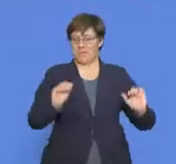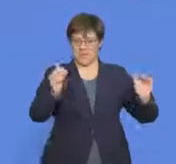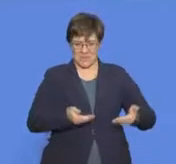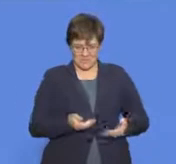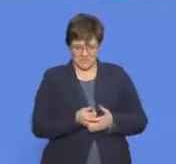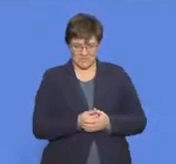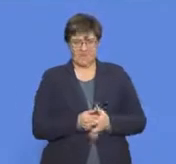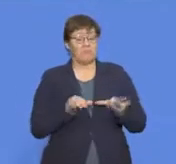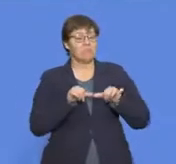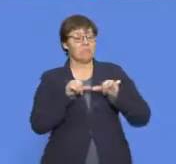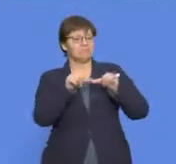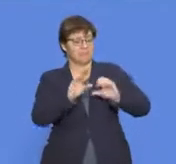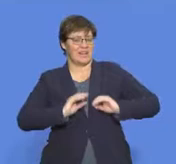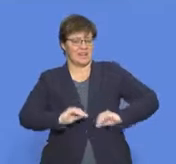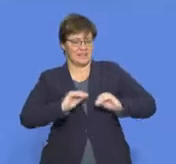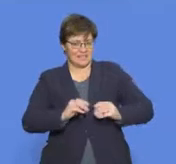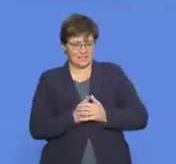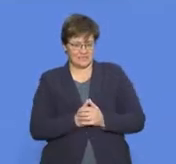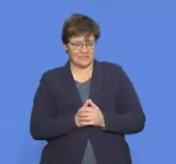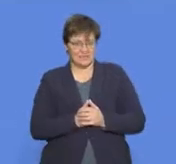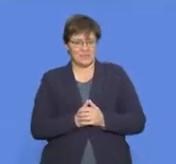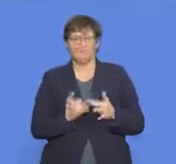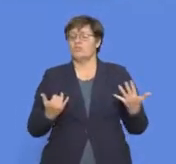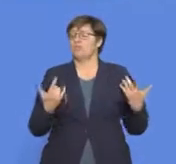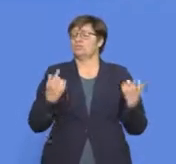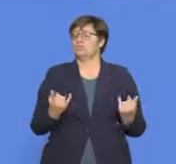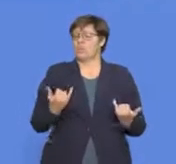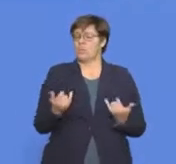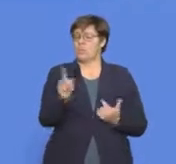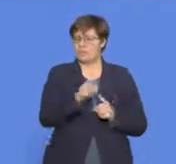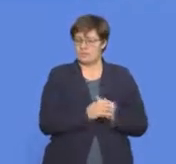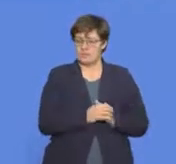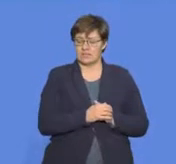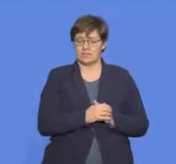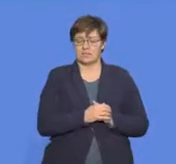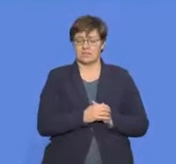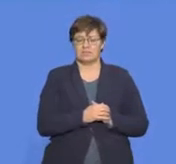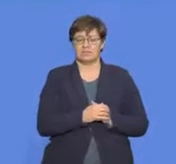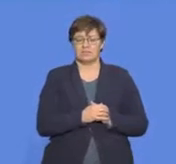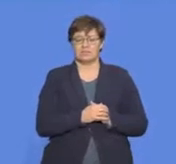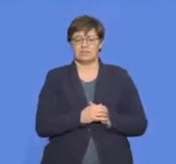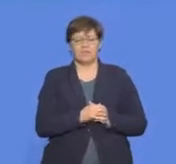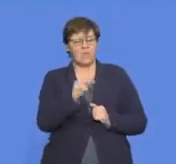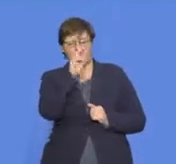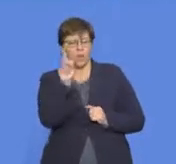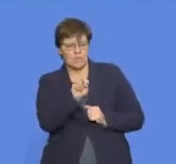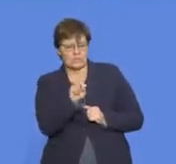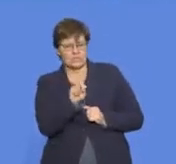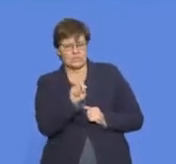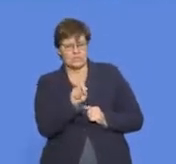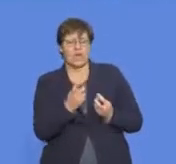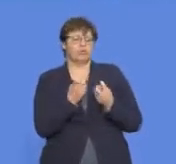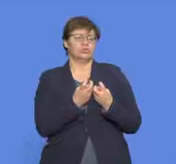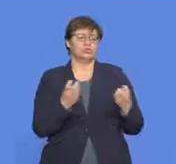Welcome back from our break, and let's carry on with the lesson. Okay, so what we're going to do now is we're going to have a look at